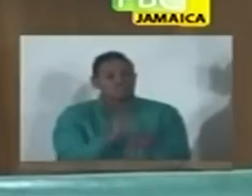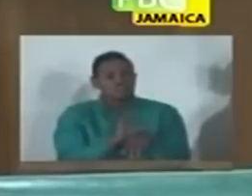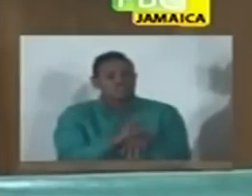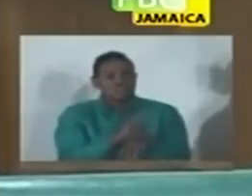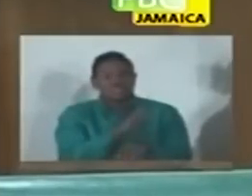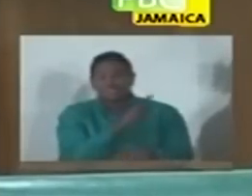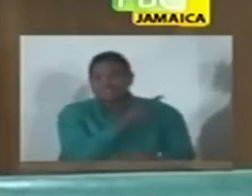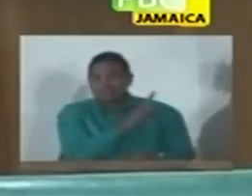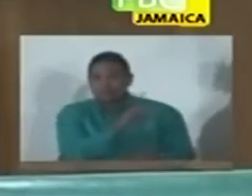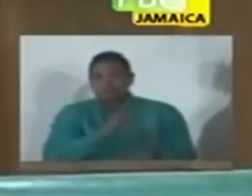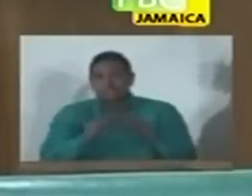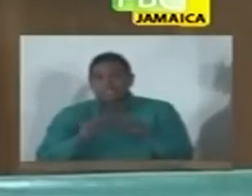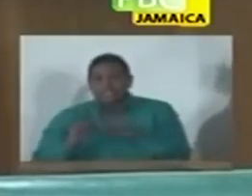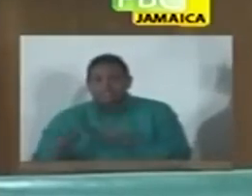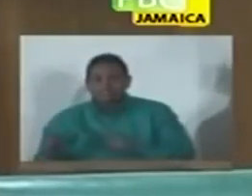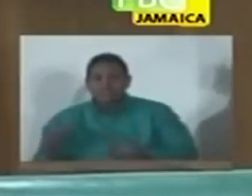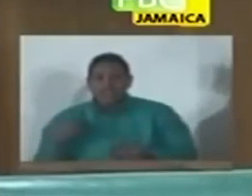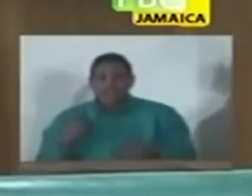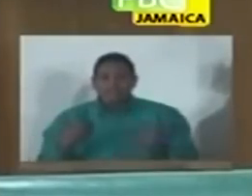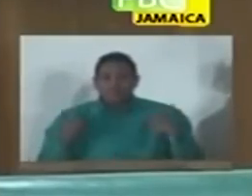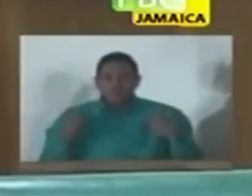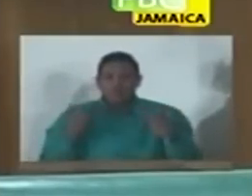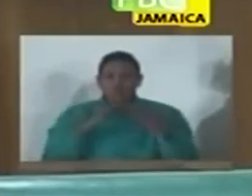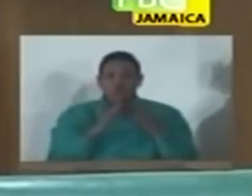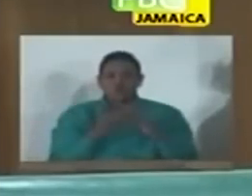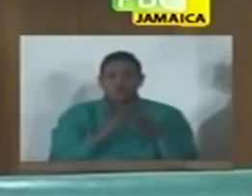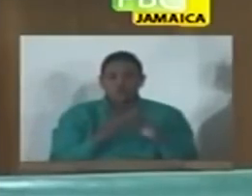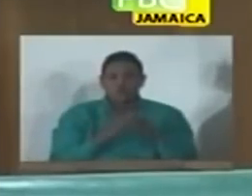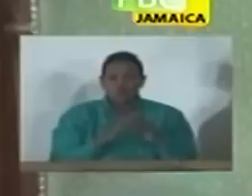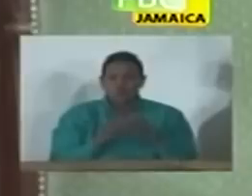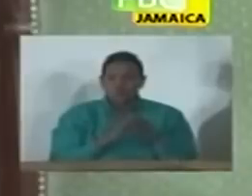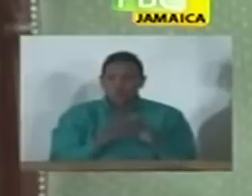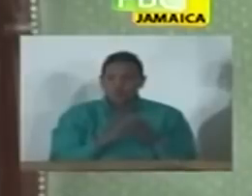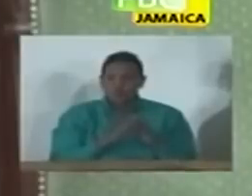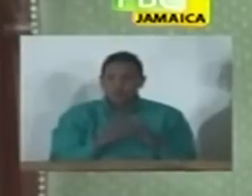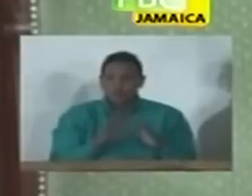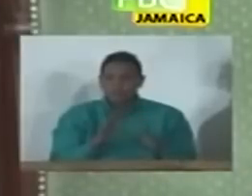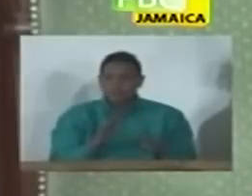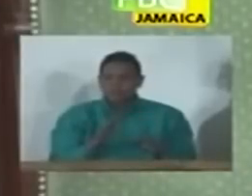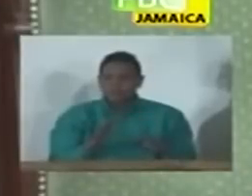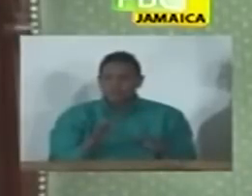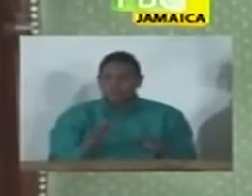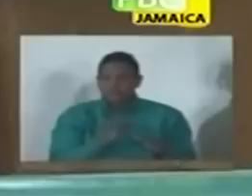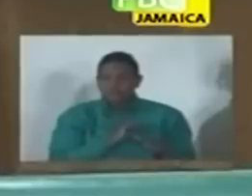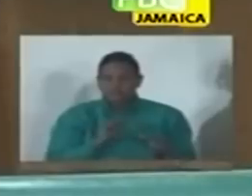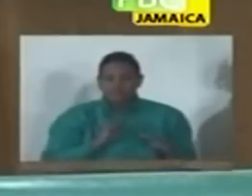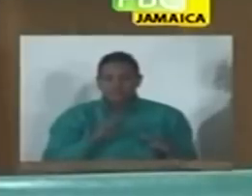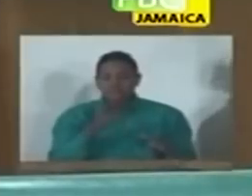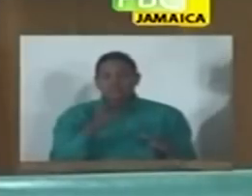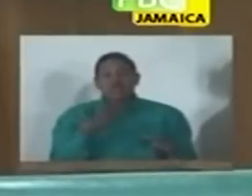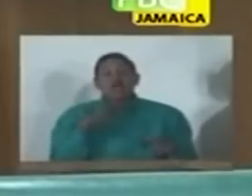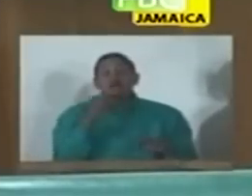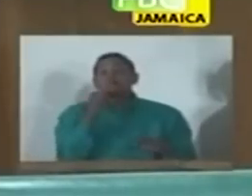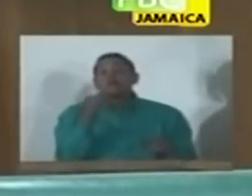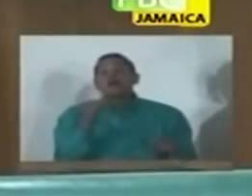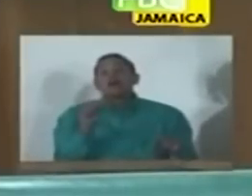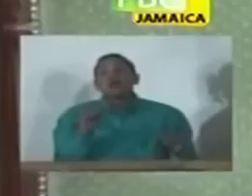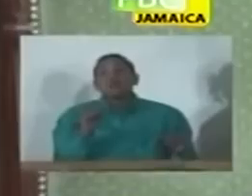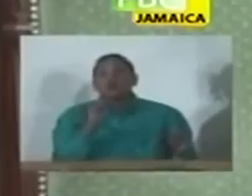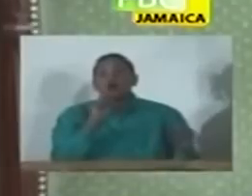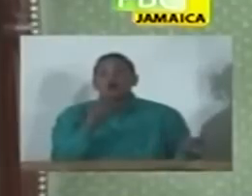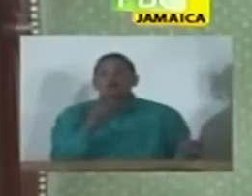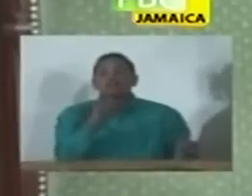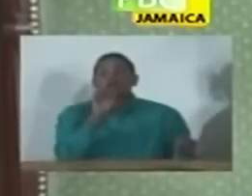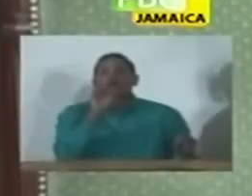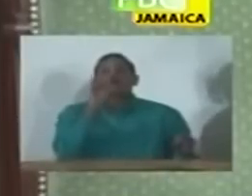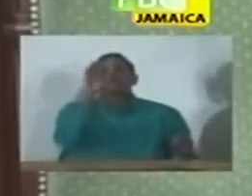Anglicans, that they also have youth clubs. And so I wondered, Senator Vince, you know, I'm not in a position to answer it, but you could put your inquiry in